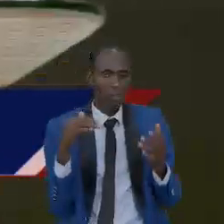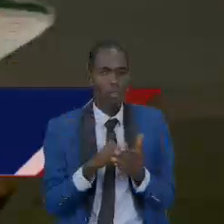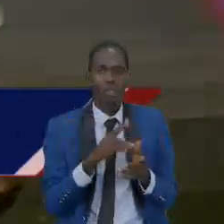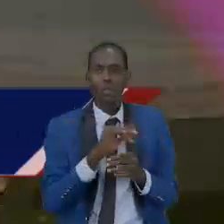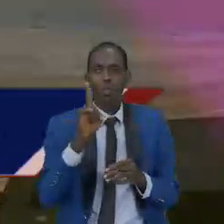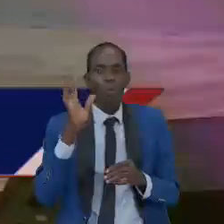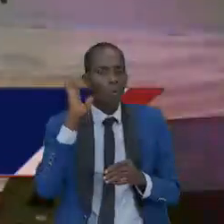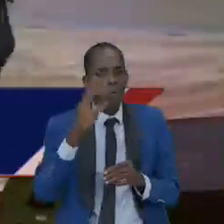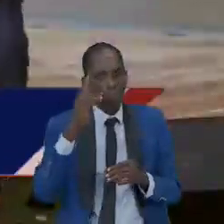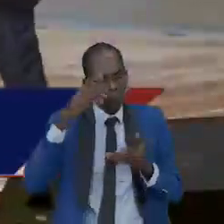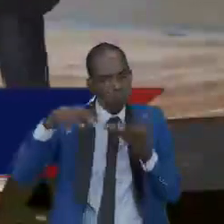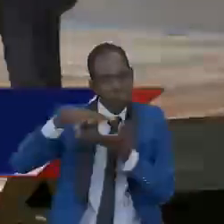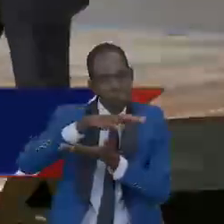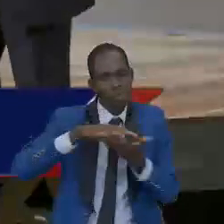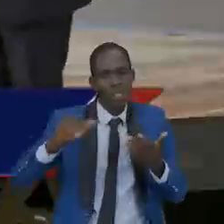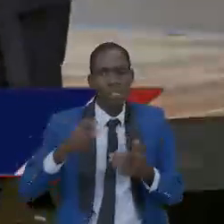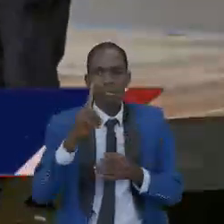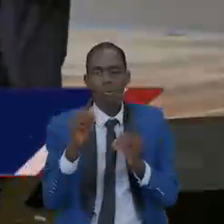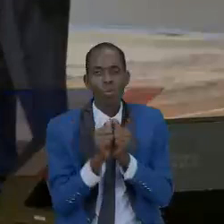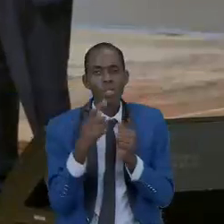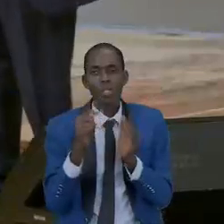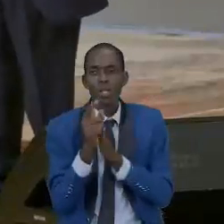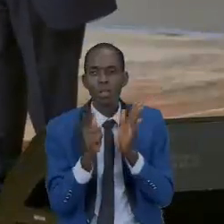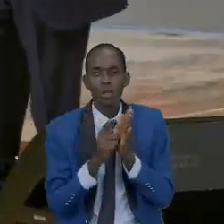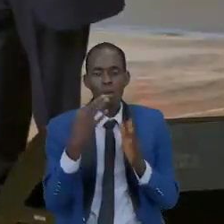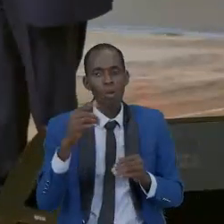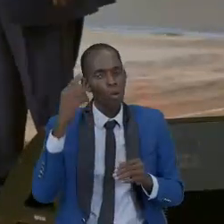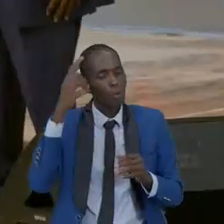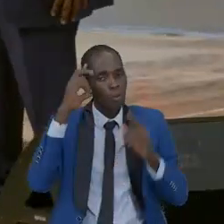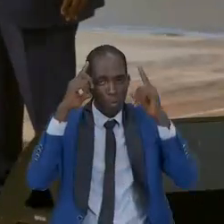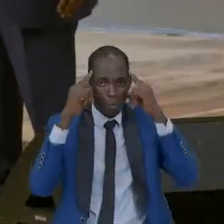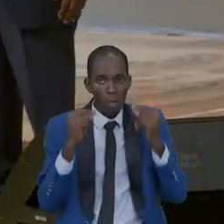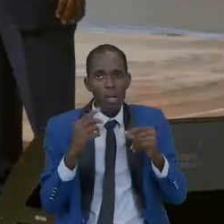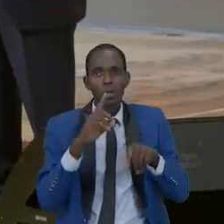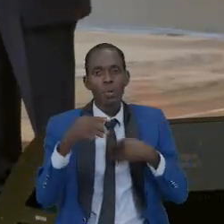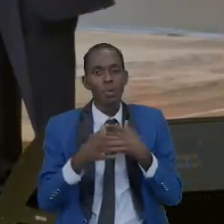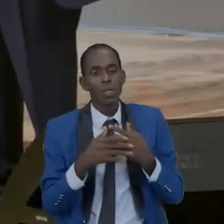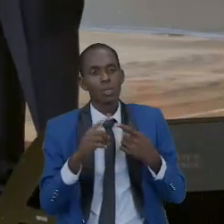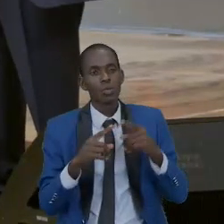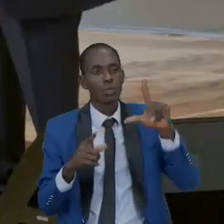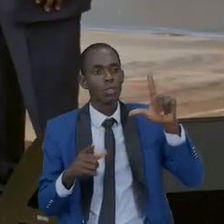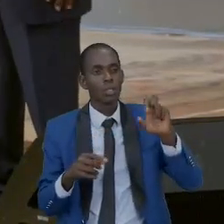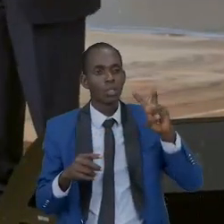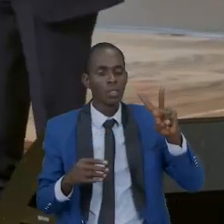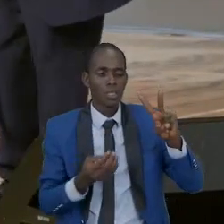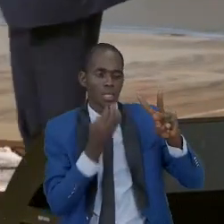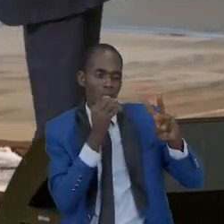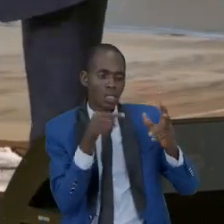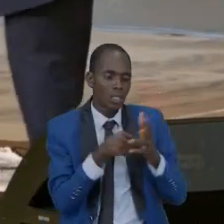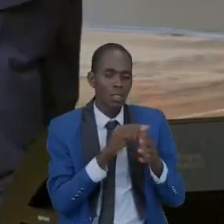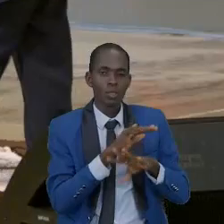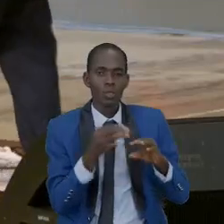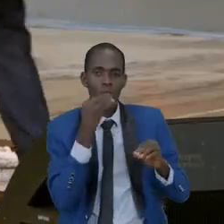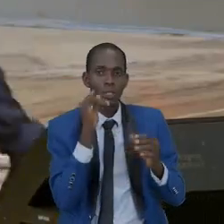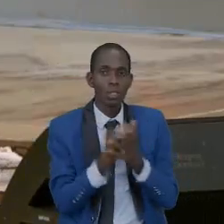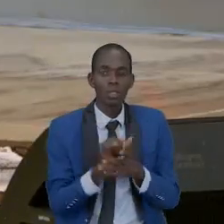anymore with, the law of Moses and go back to Leviticus each day and don't eat that, and go back